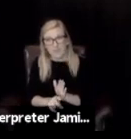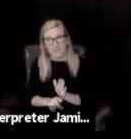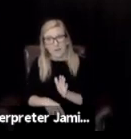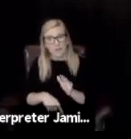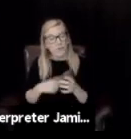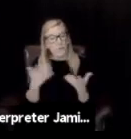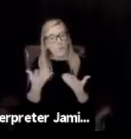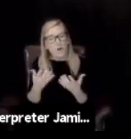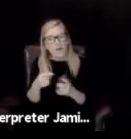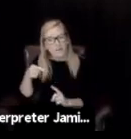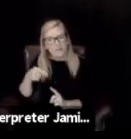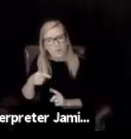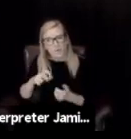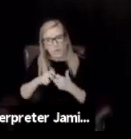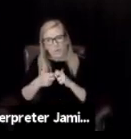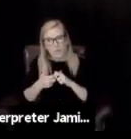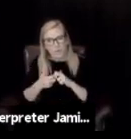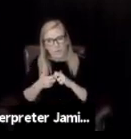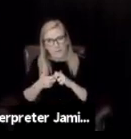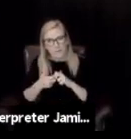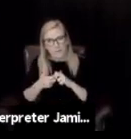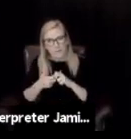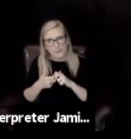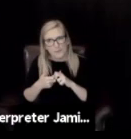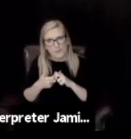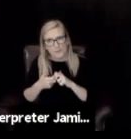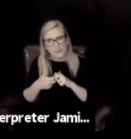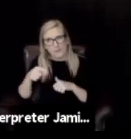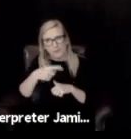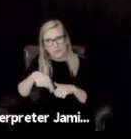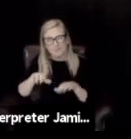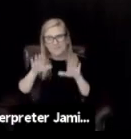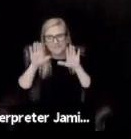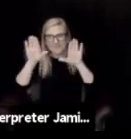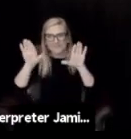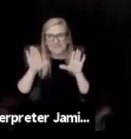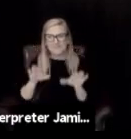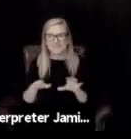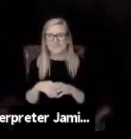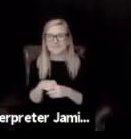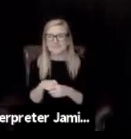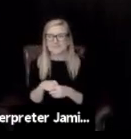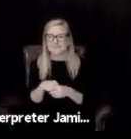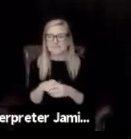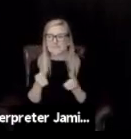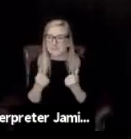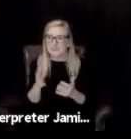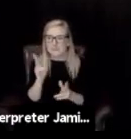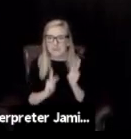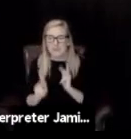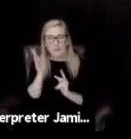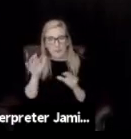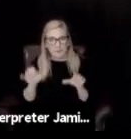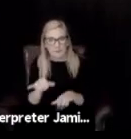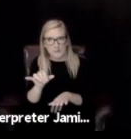they're dealing with, not just the obvious. Those are great, but a lot of people are going to be doing that. And when I went